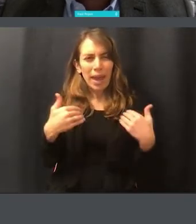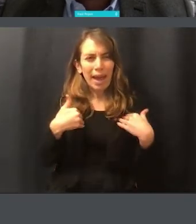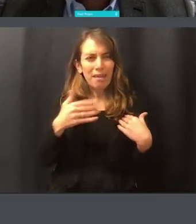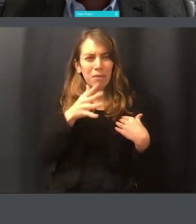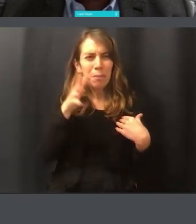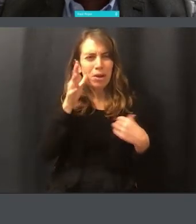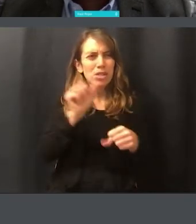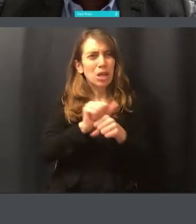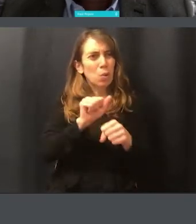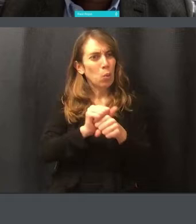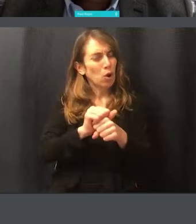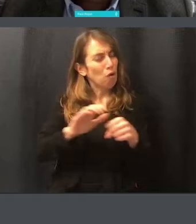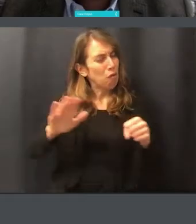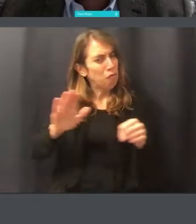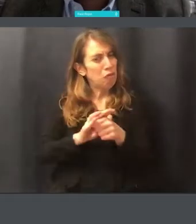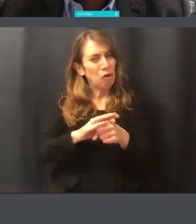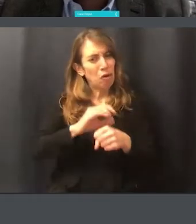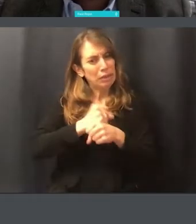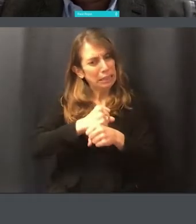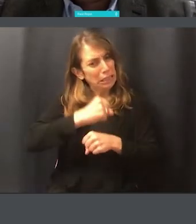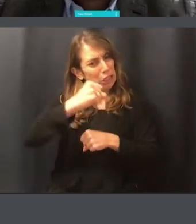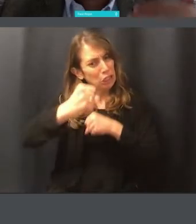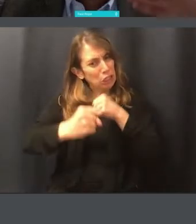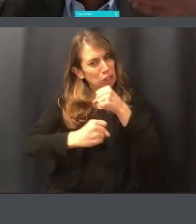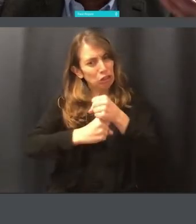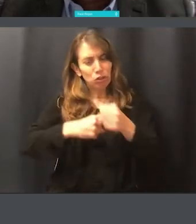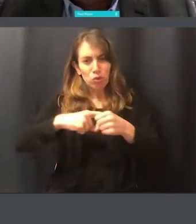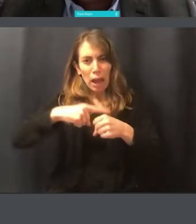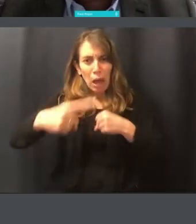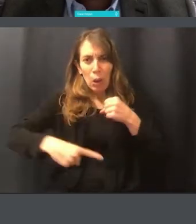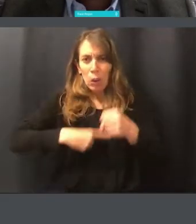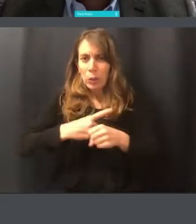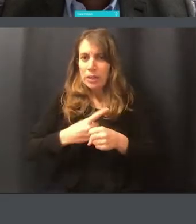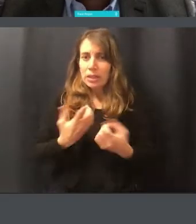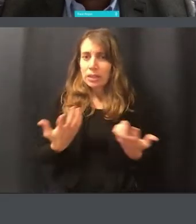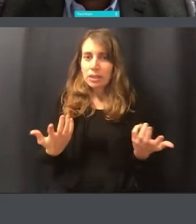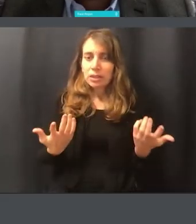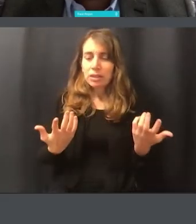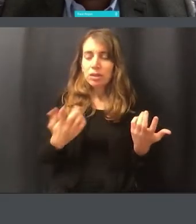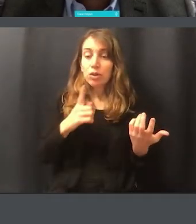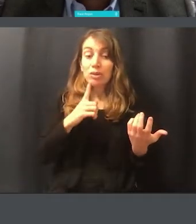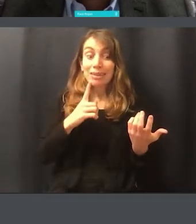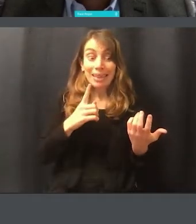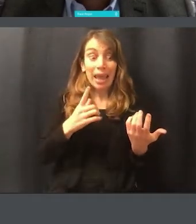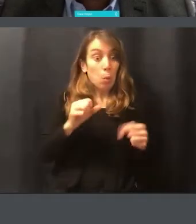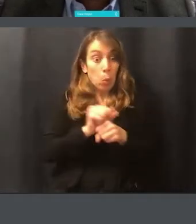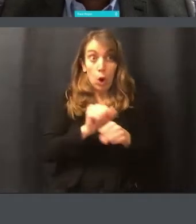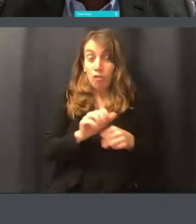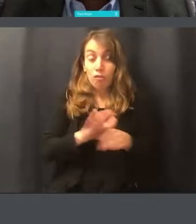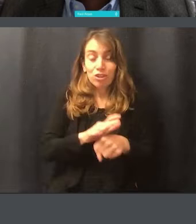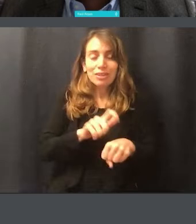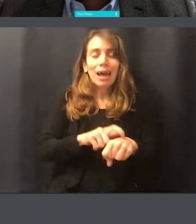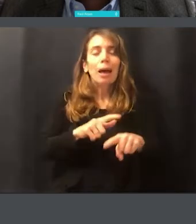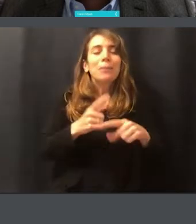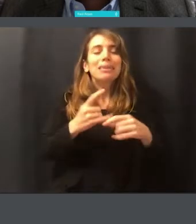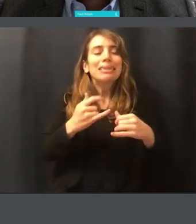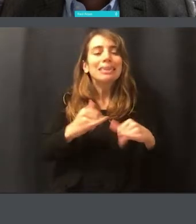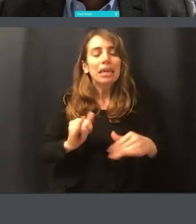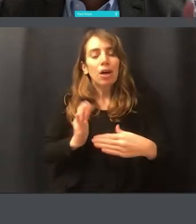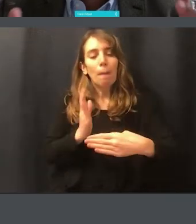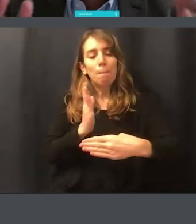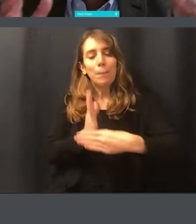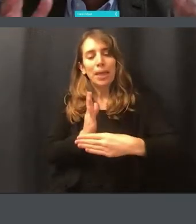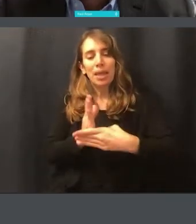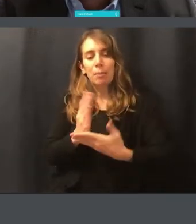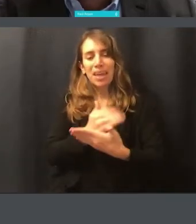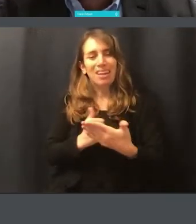So the majority have parents that are working full time, but yet the median family income is a lot lower. And if we think about